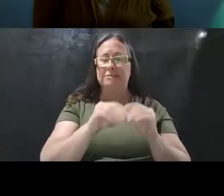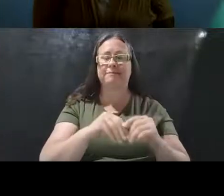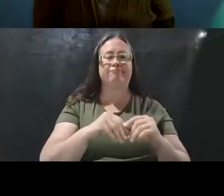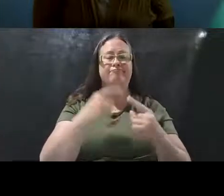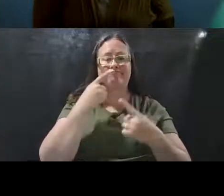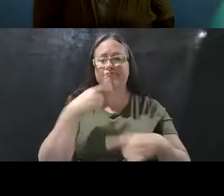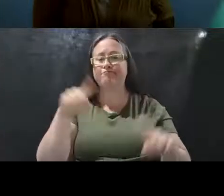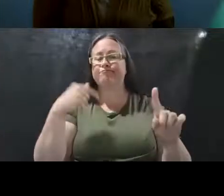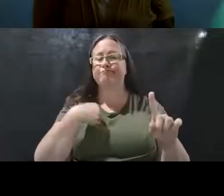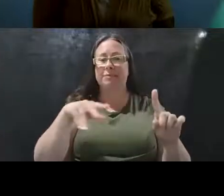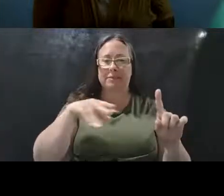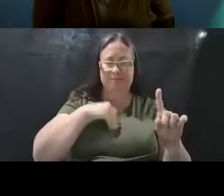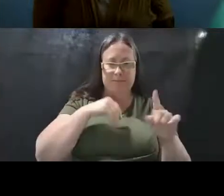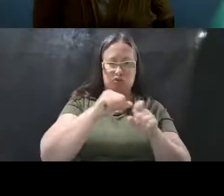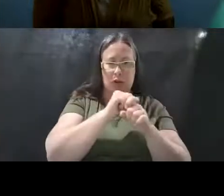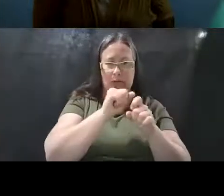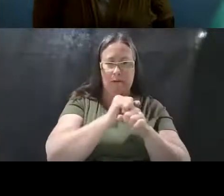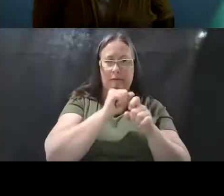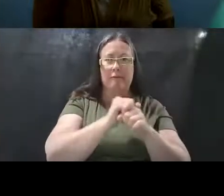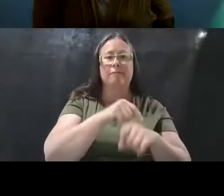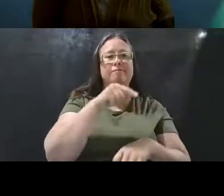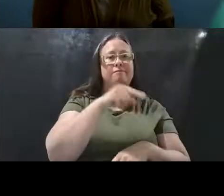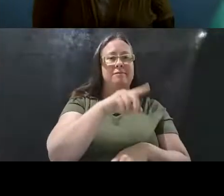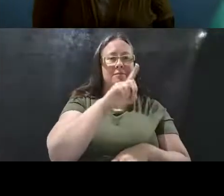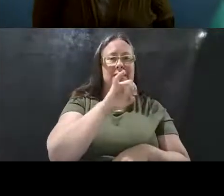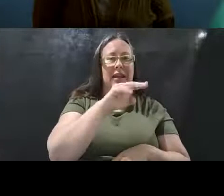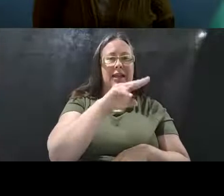announce that I was taking the position. This is Diane Gates-Wallach,